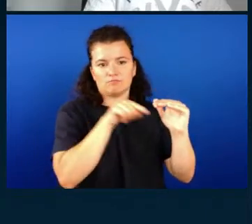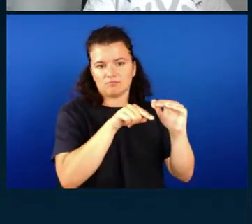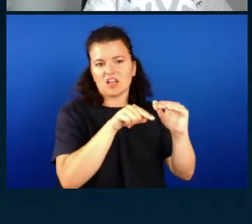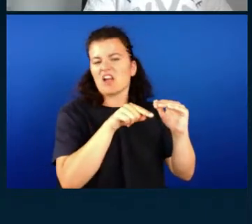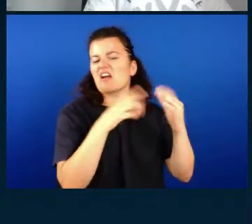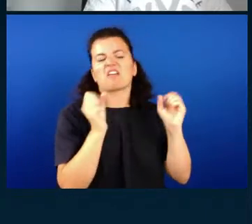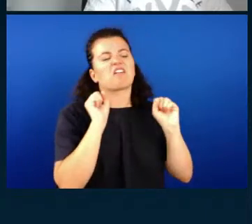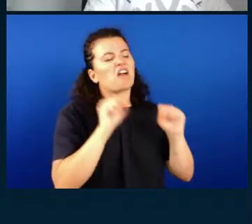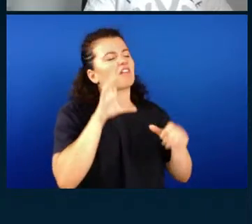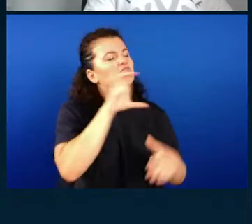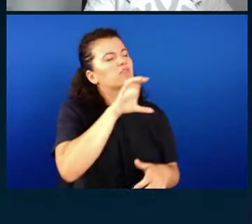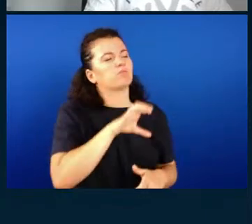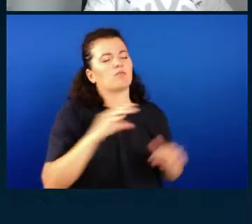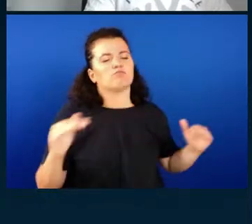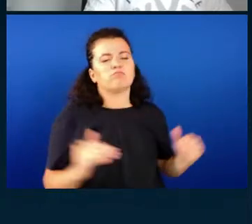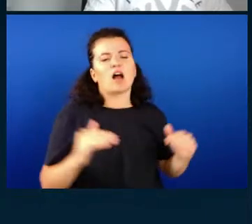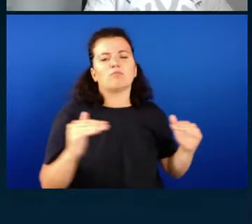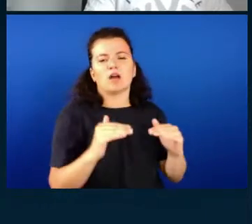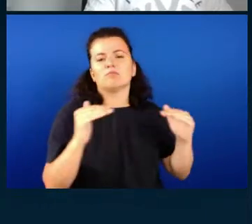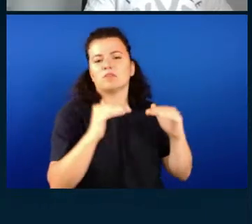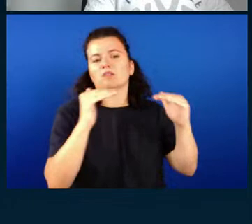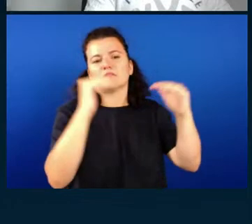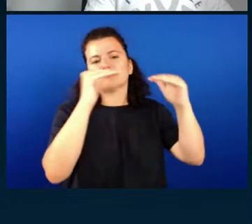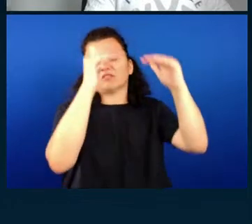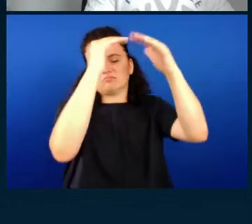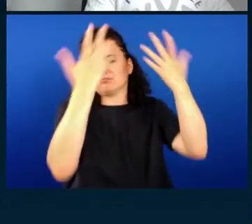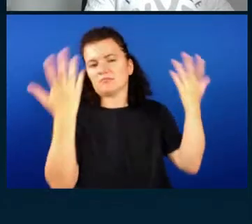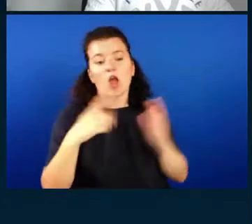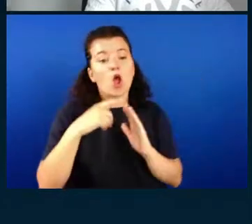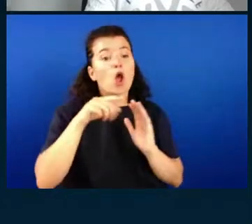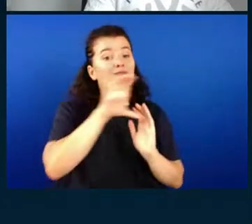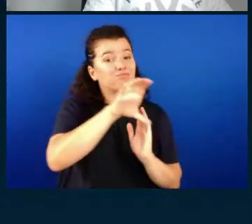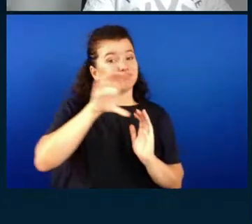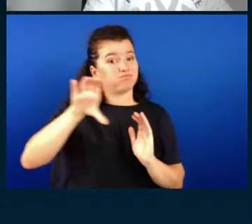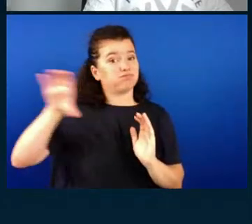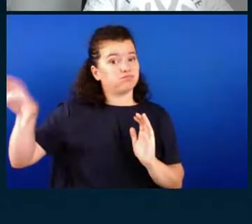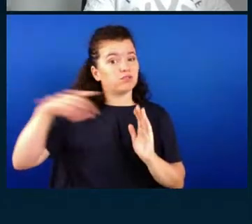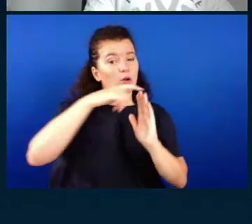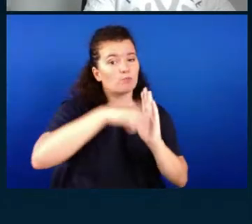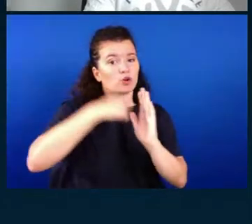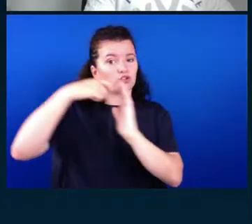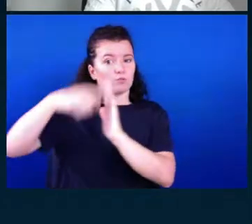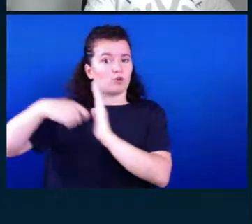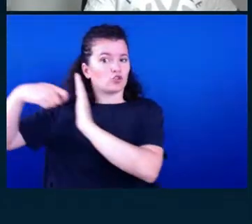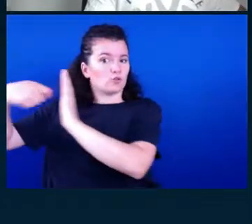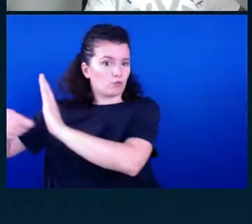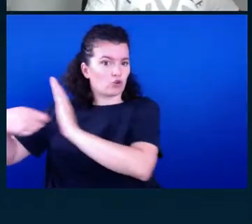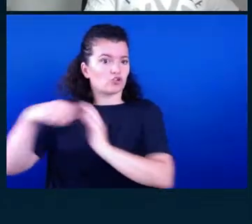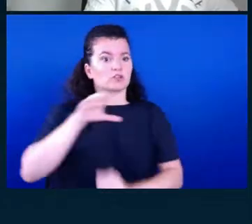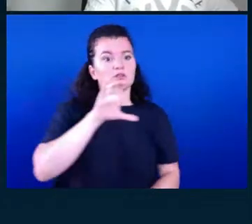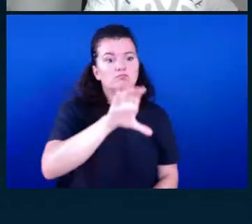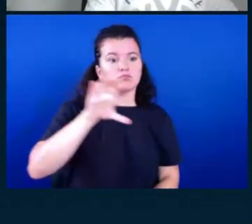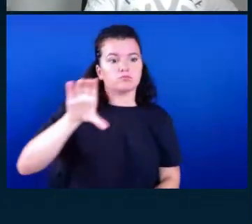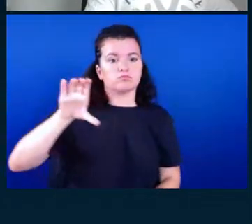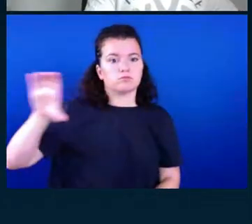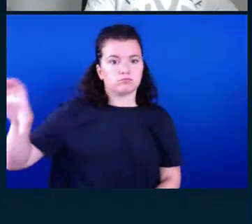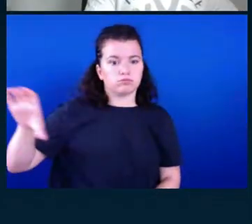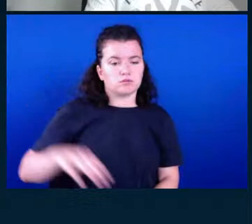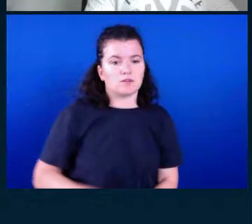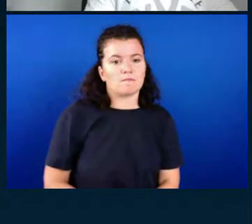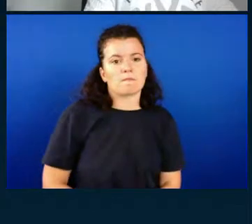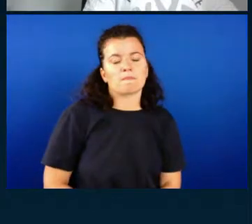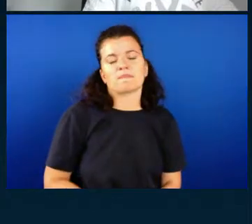service, and I have multiple projects which I have access to. For this demo, I just created